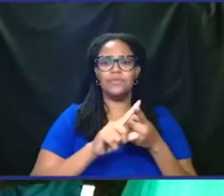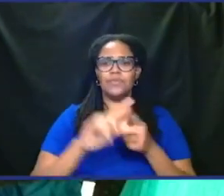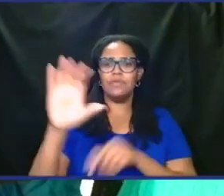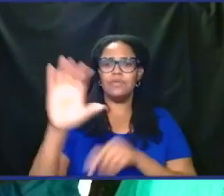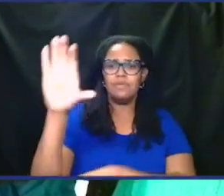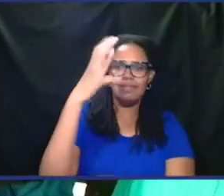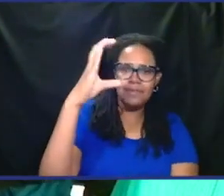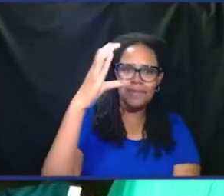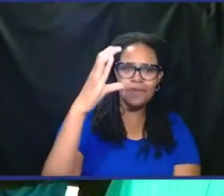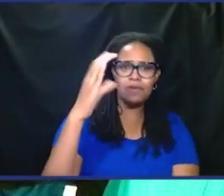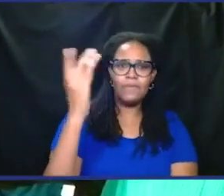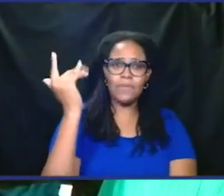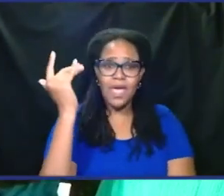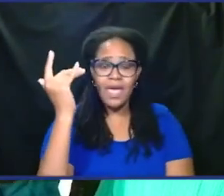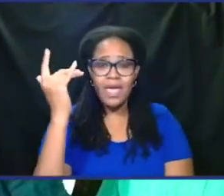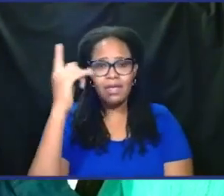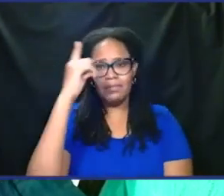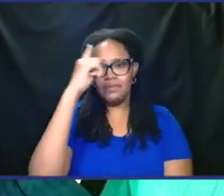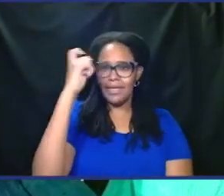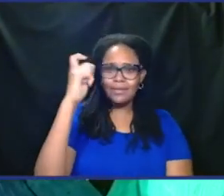and a life free from violence.